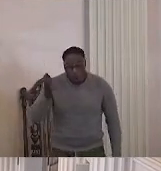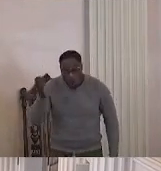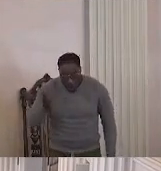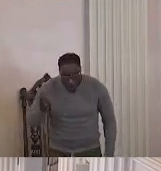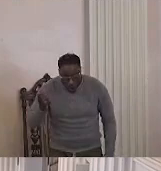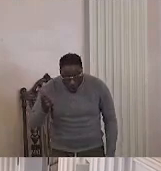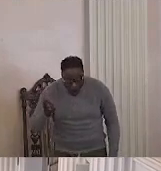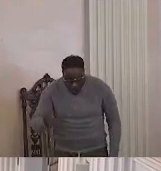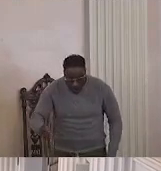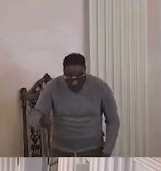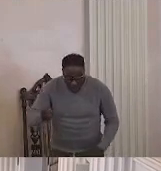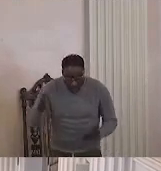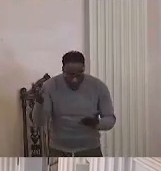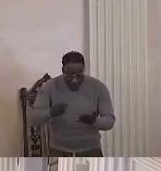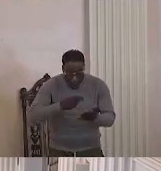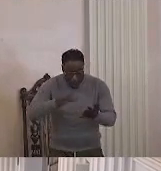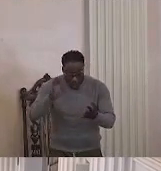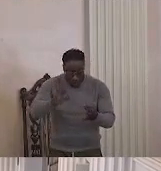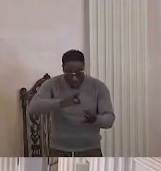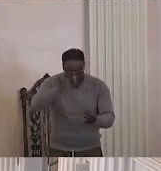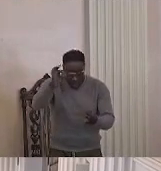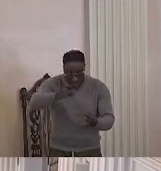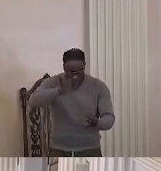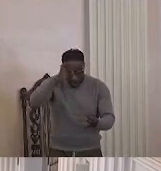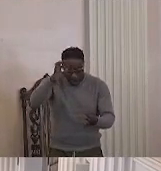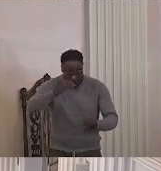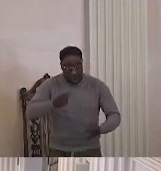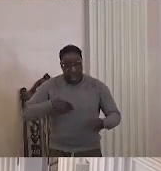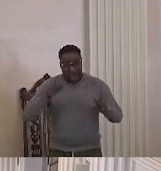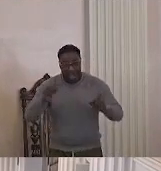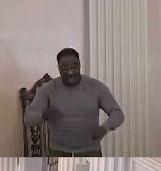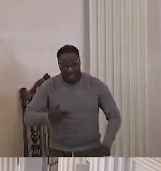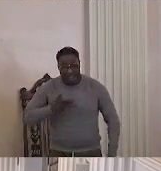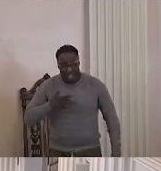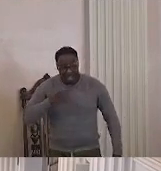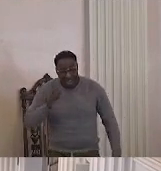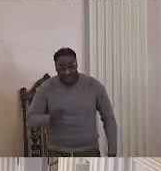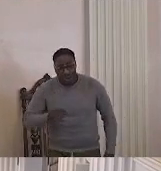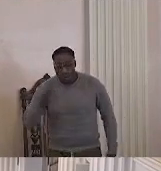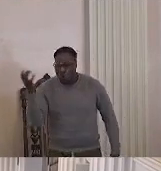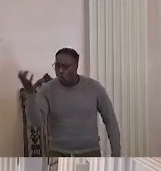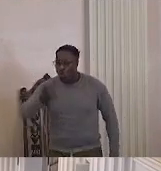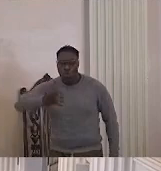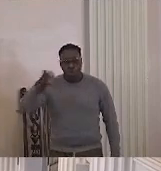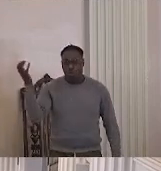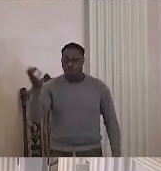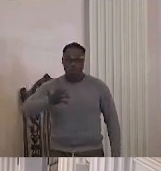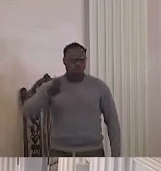Liquid spirit, liquid spirit. Ooh.